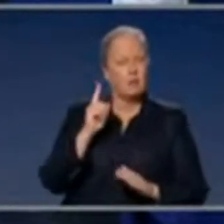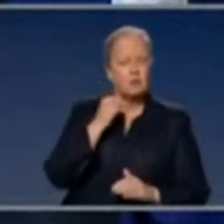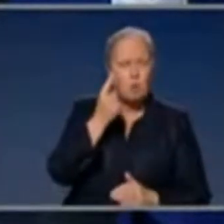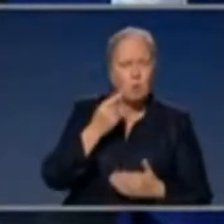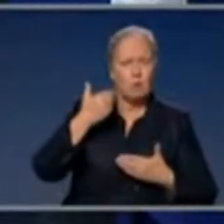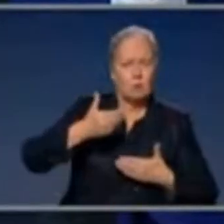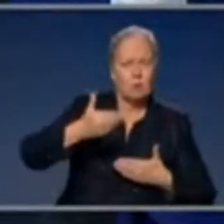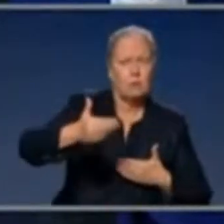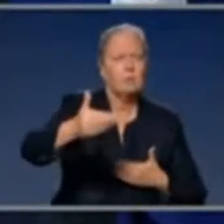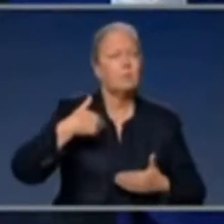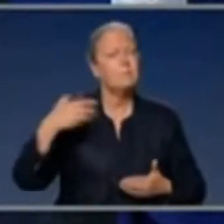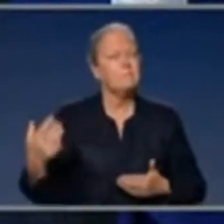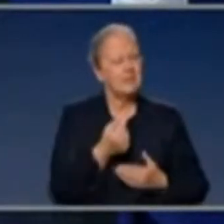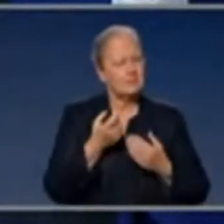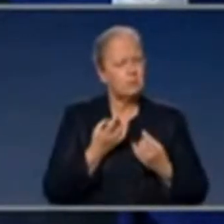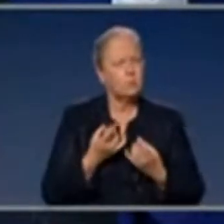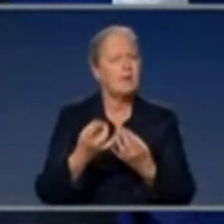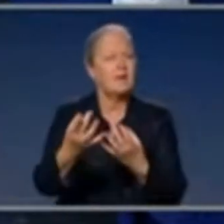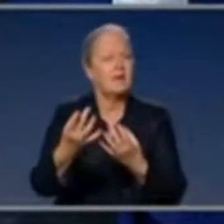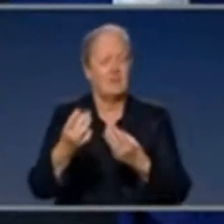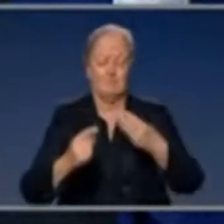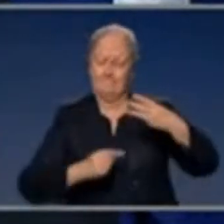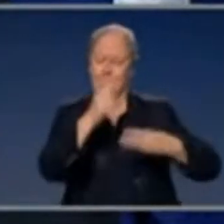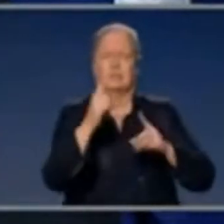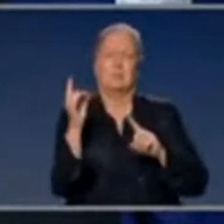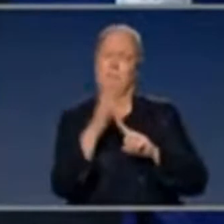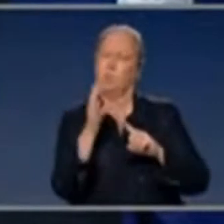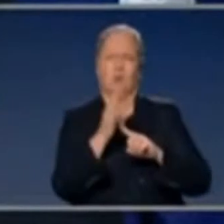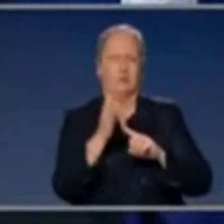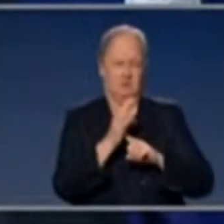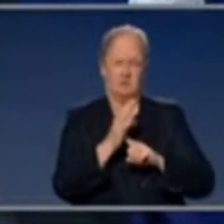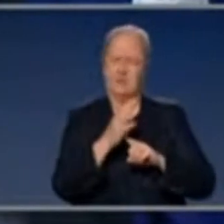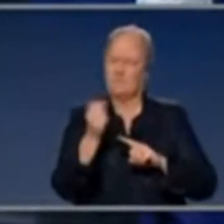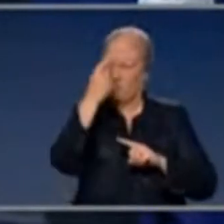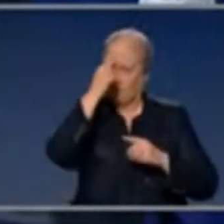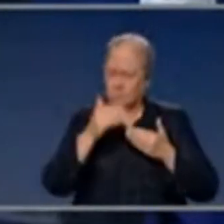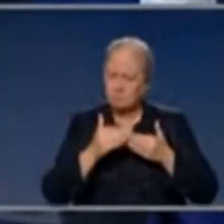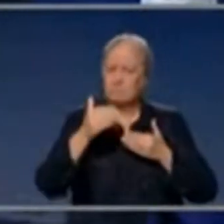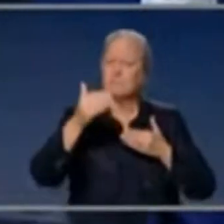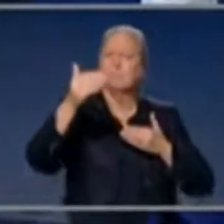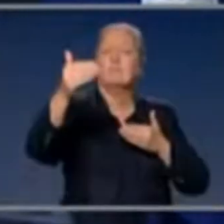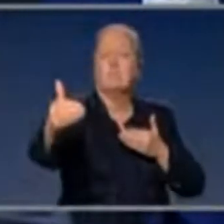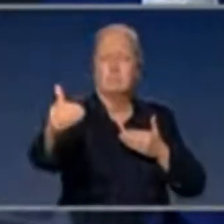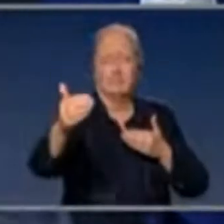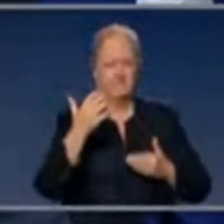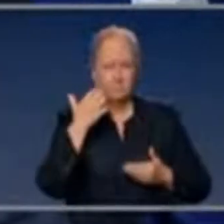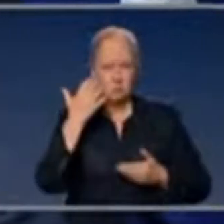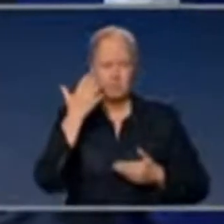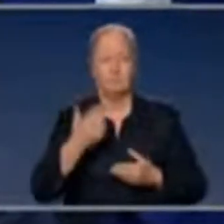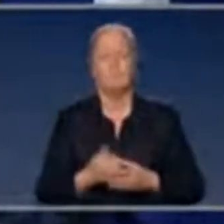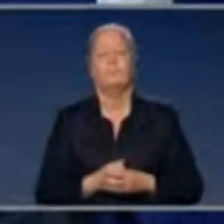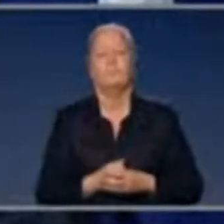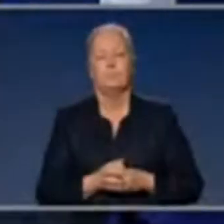ahead. And these are three critical areas. Now, particularly in relation to the second of these points, that